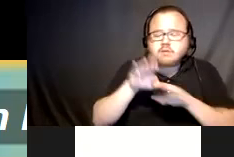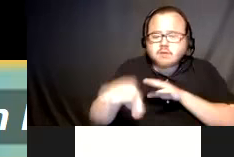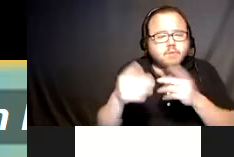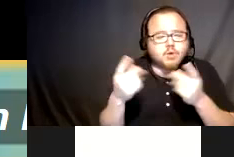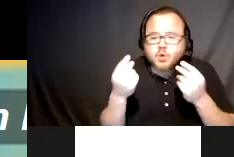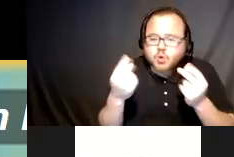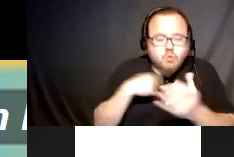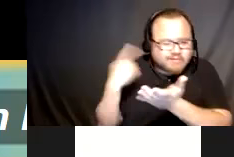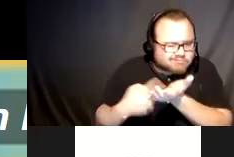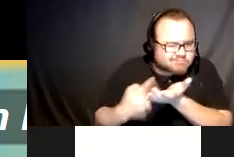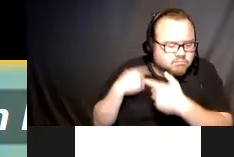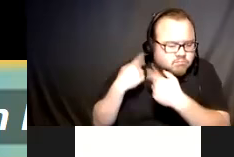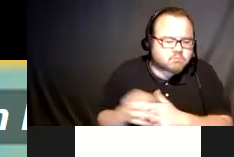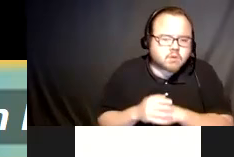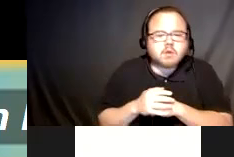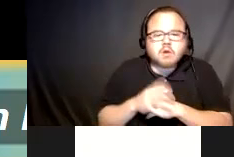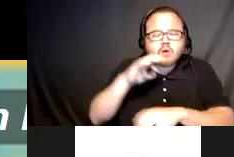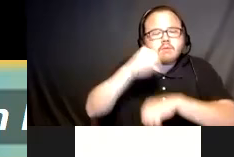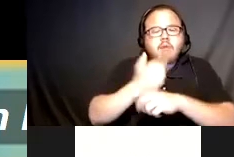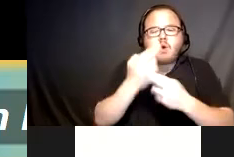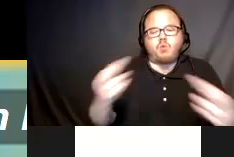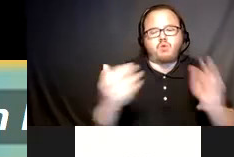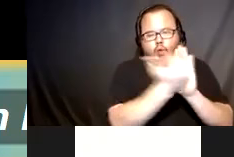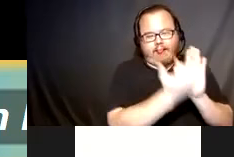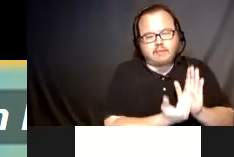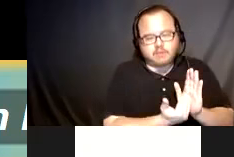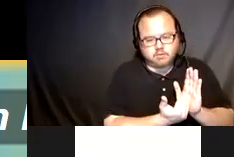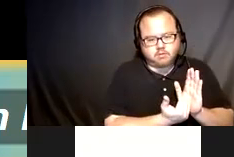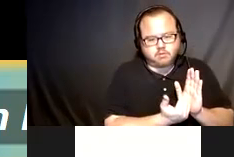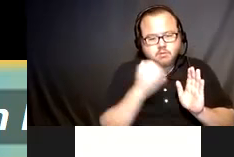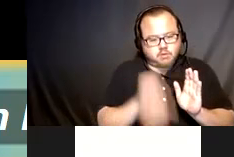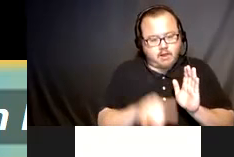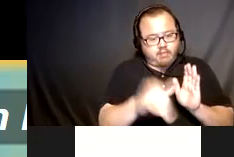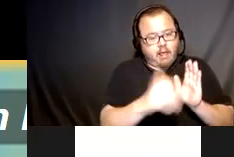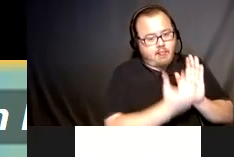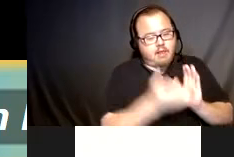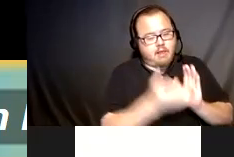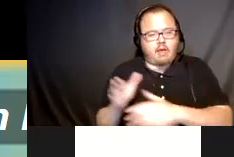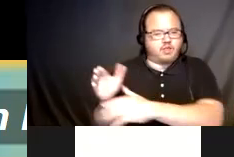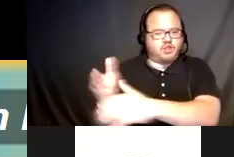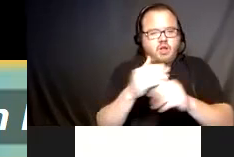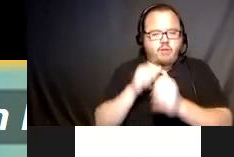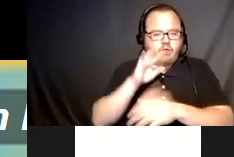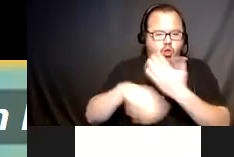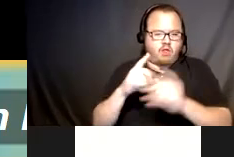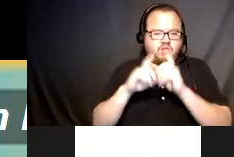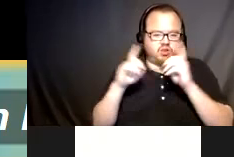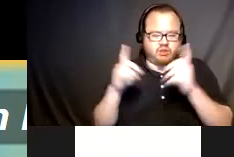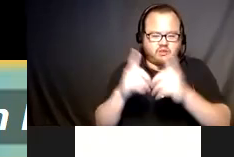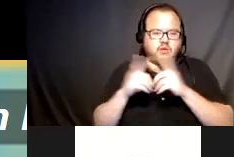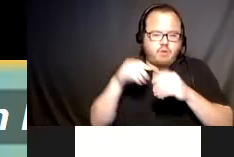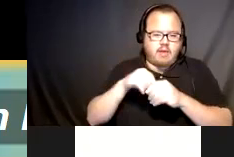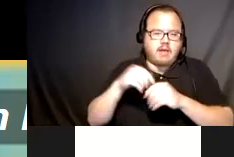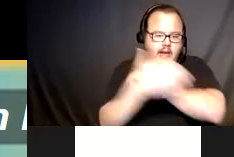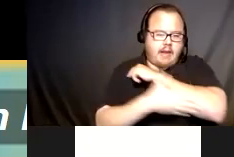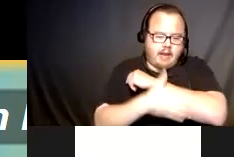as well is creating that resource list that can be shared with the districts within the county, and